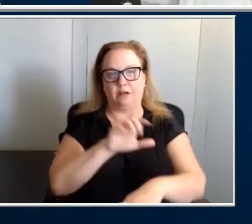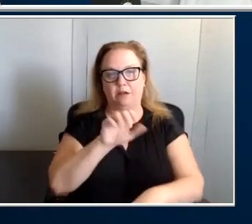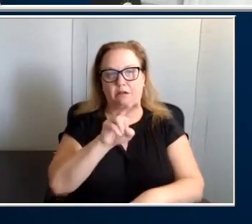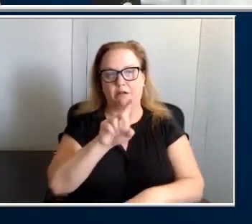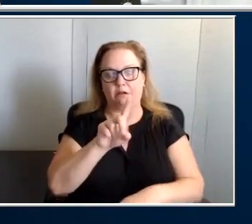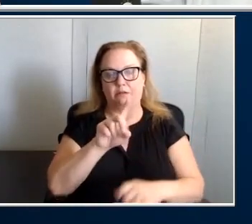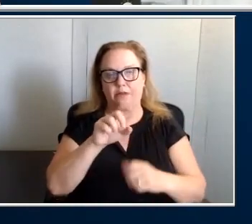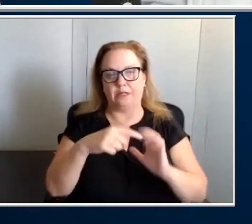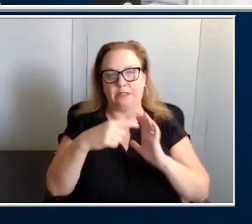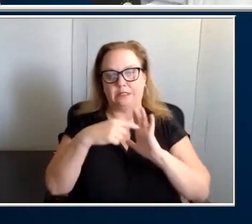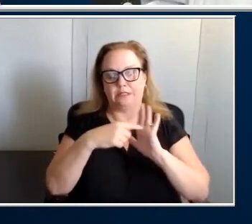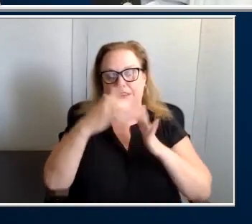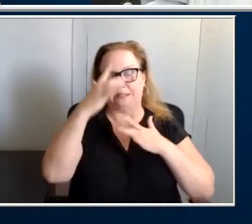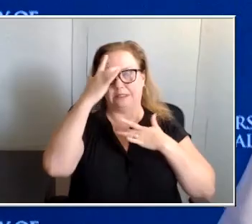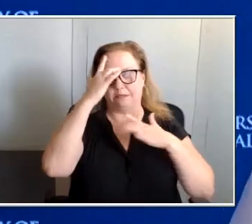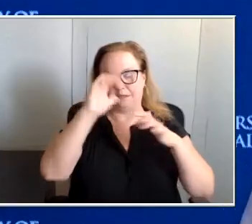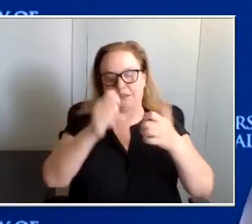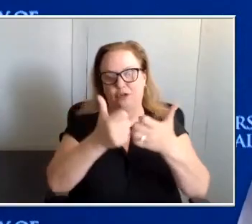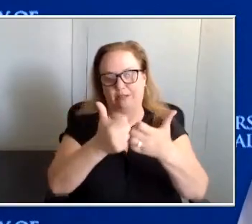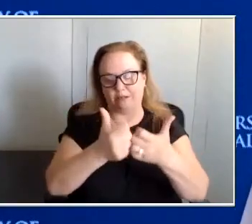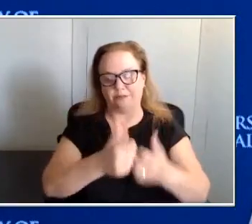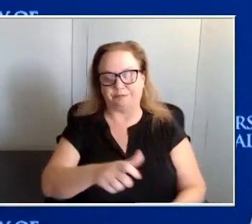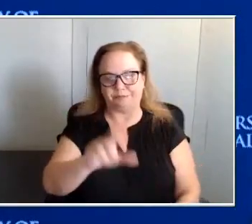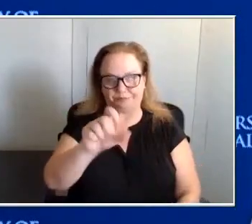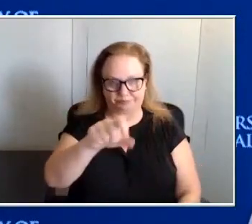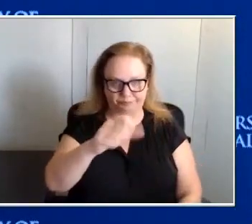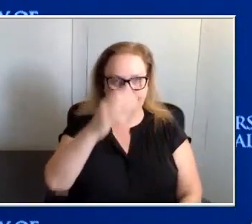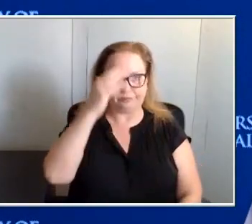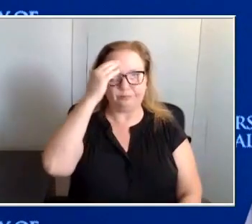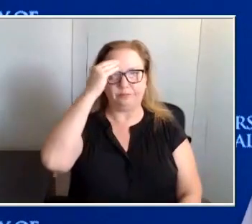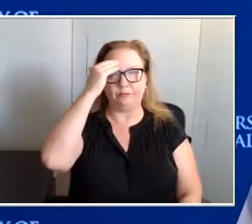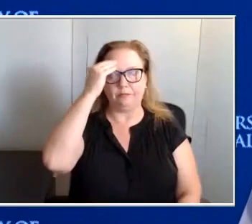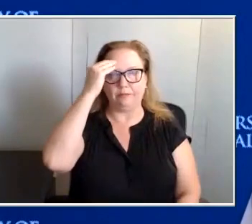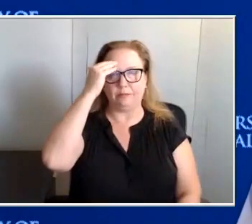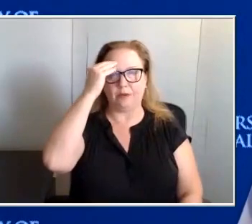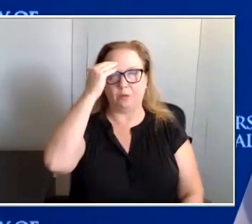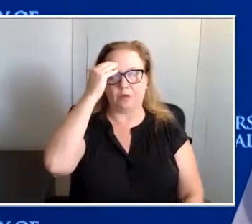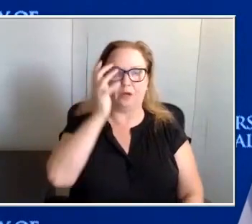challenge. Yeah, absolutely. We know that this is going to